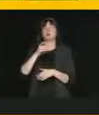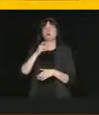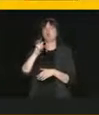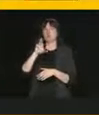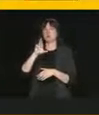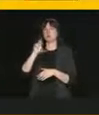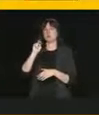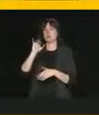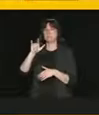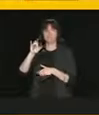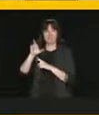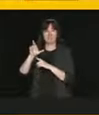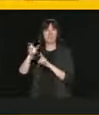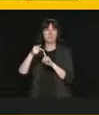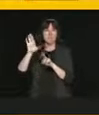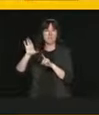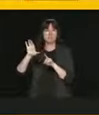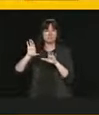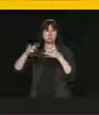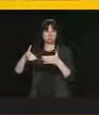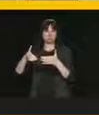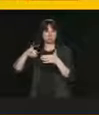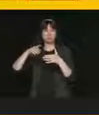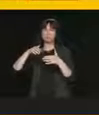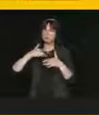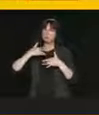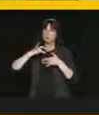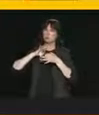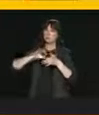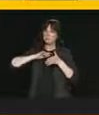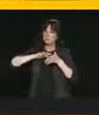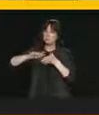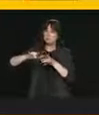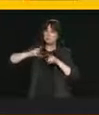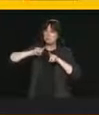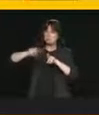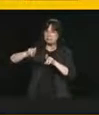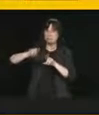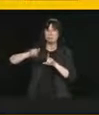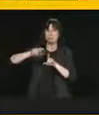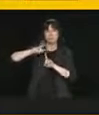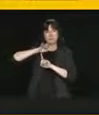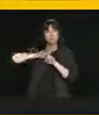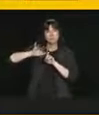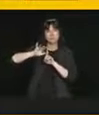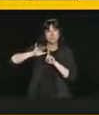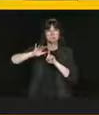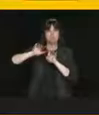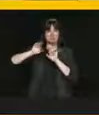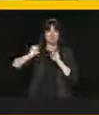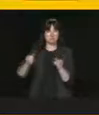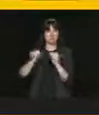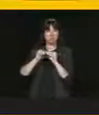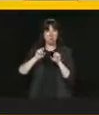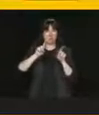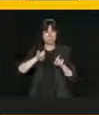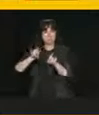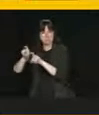COVID-19 Immunity Task Force says he's really concerned about testing and tracing capacity. So I'm wondering, how is your government planning to address